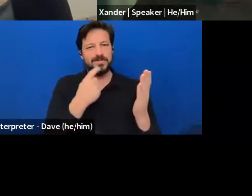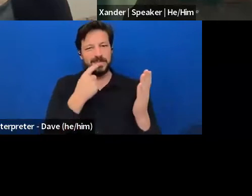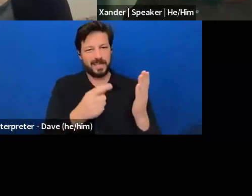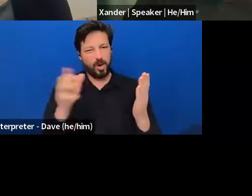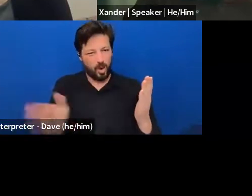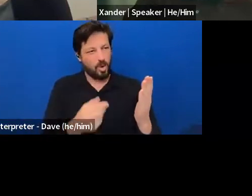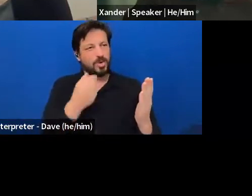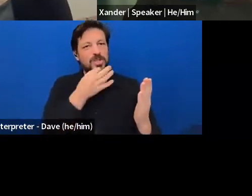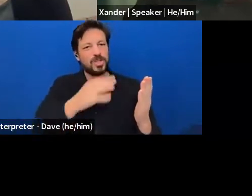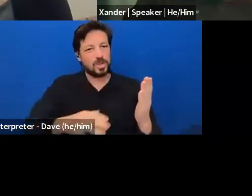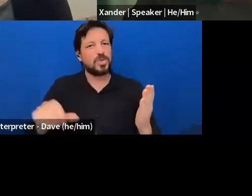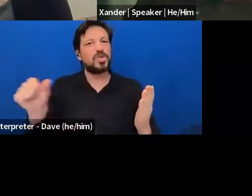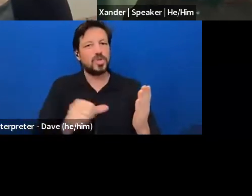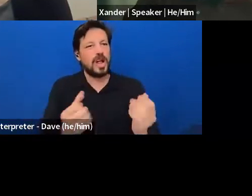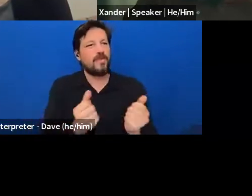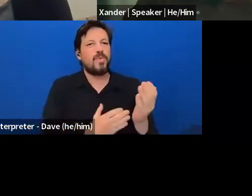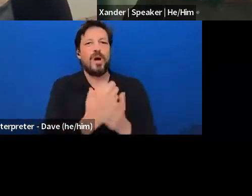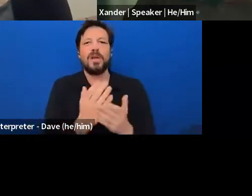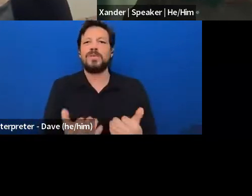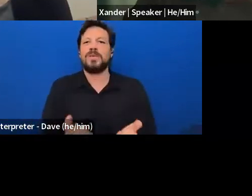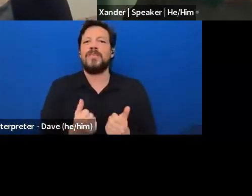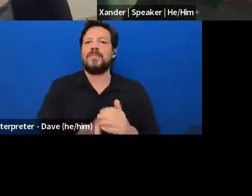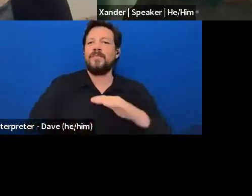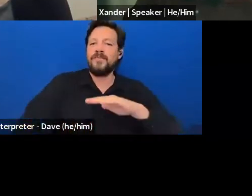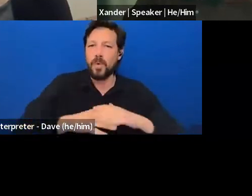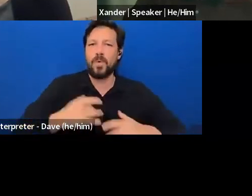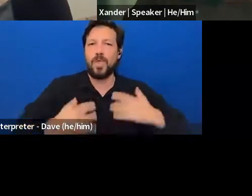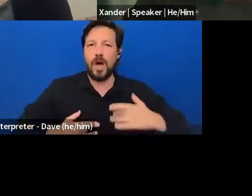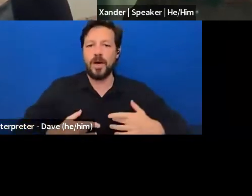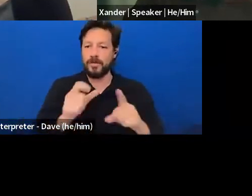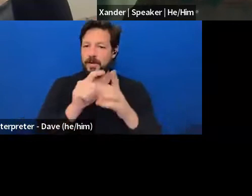decent life in conditions which ensure dignity, promote